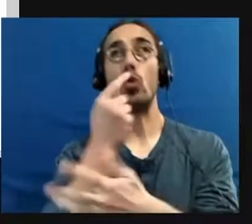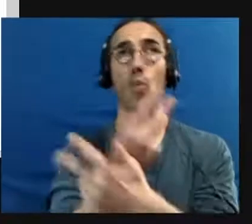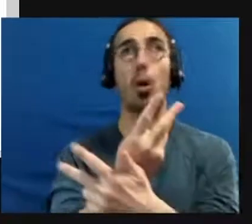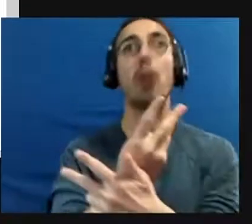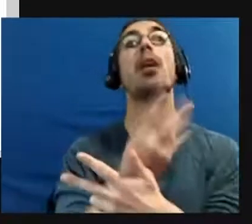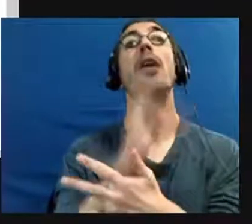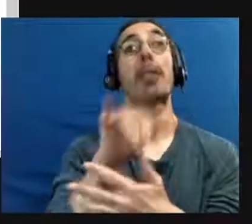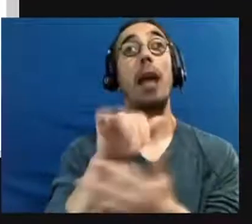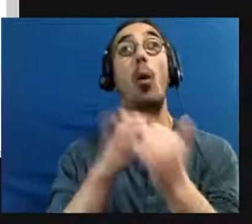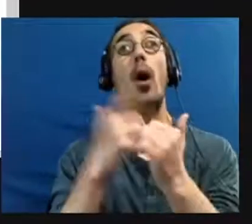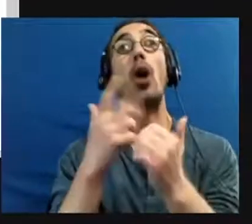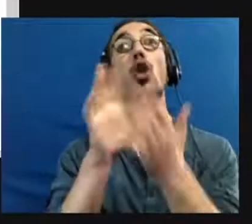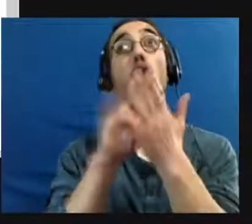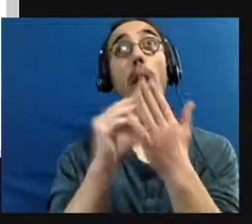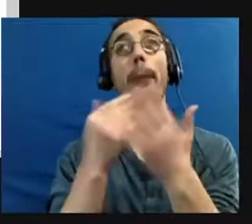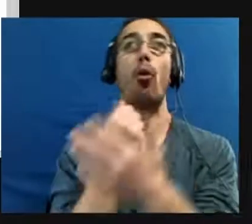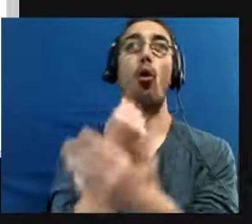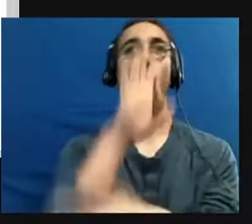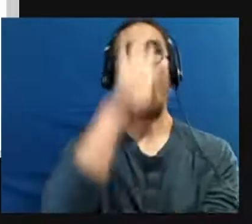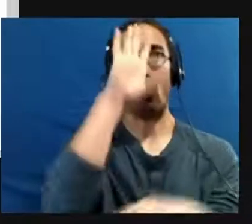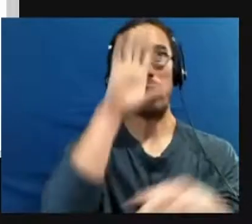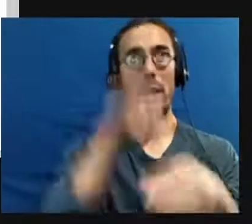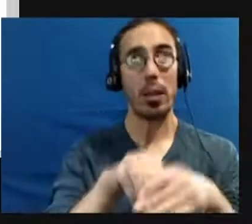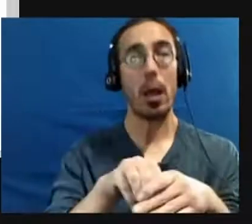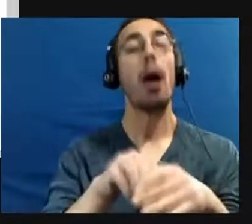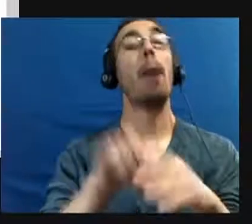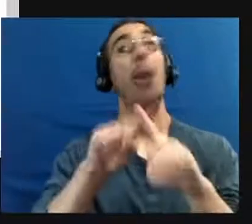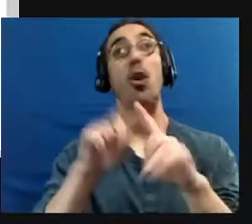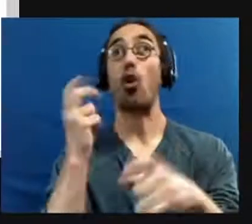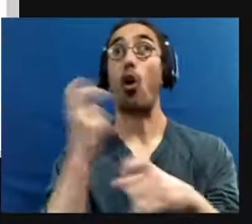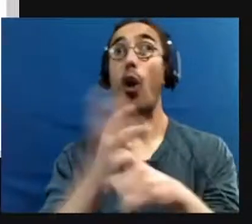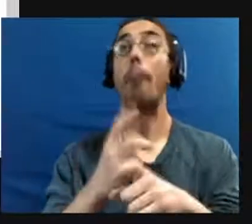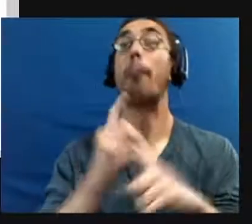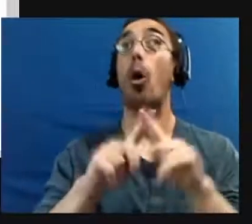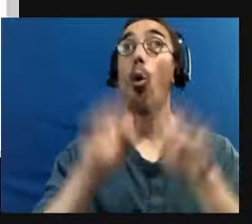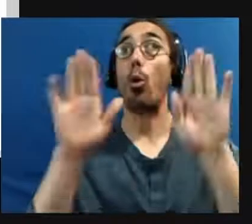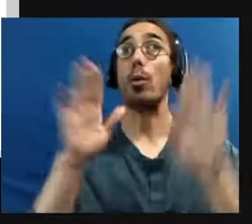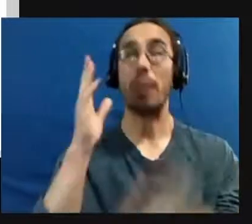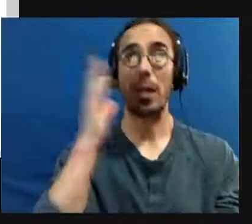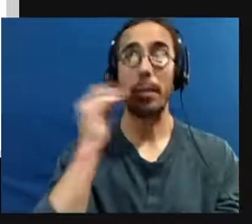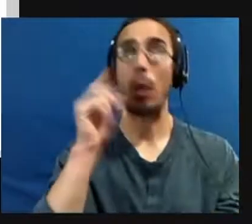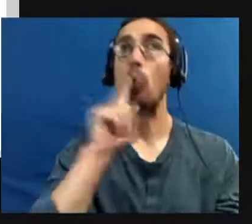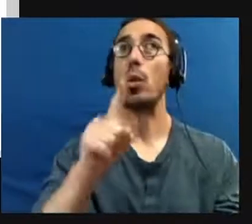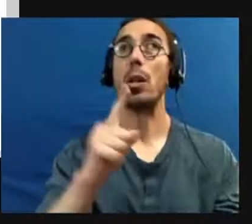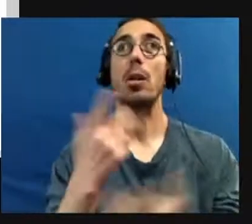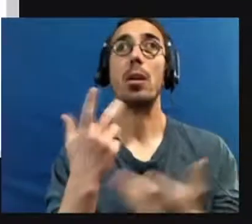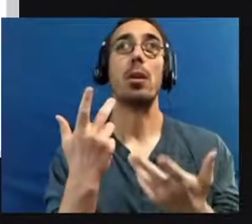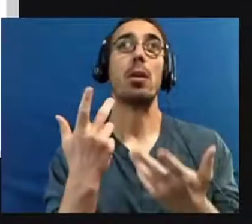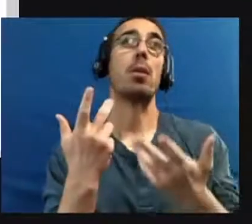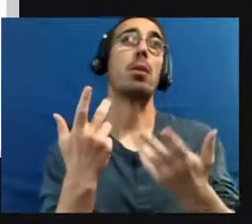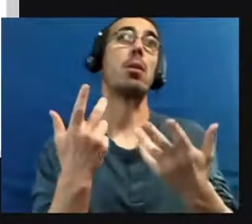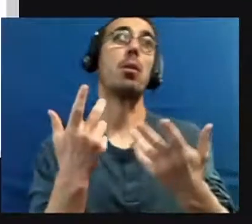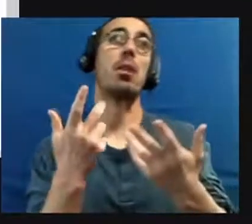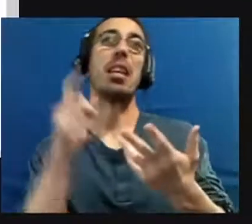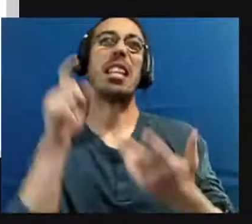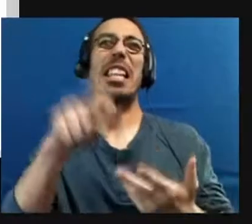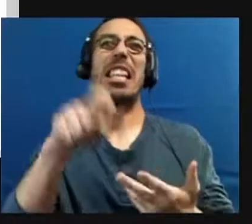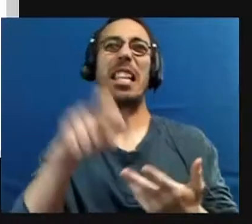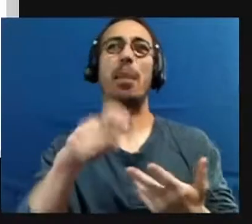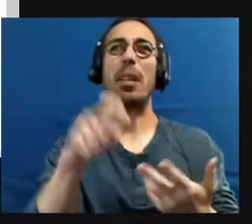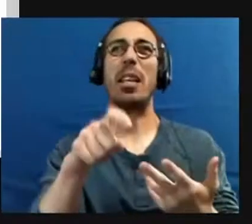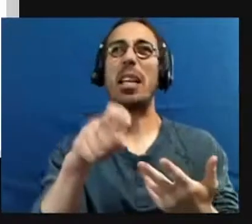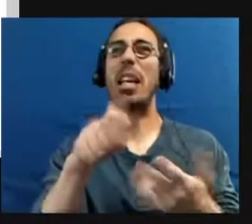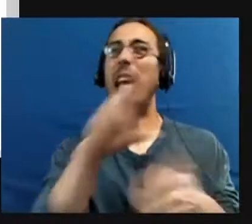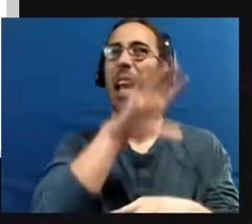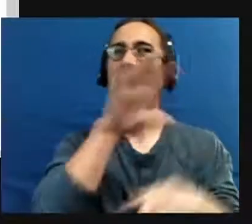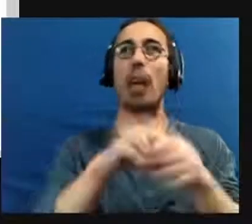because it was very difficult. But it was super awesome. And I learned that I really need to be kind of in art